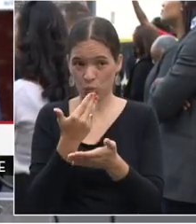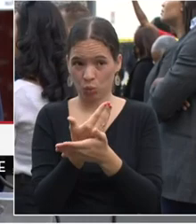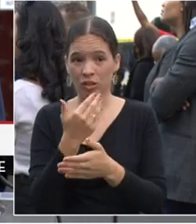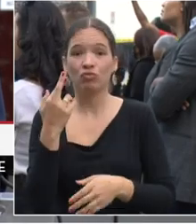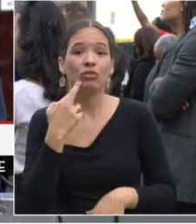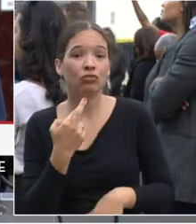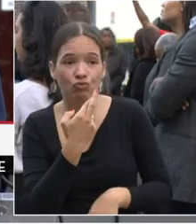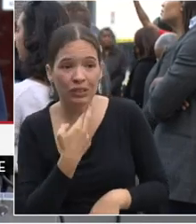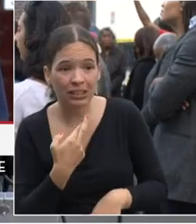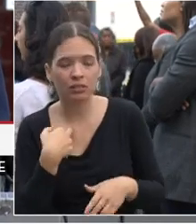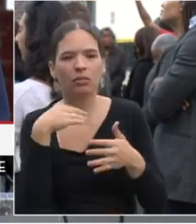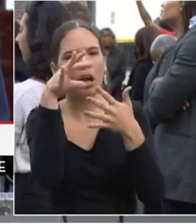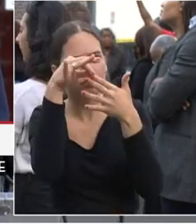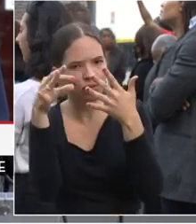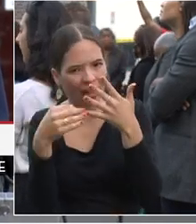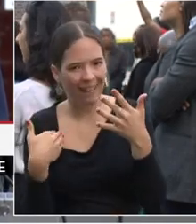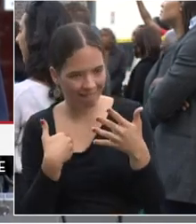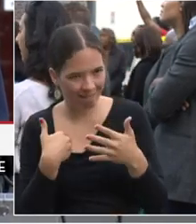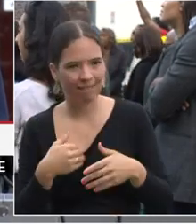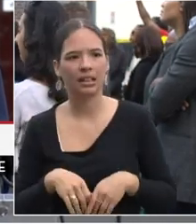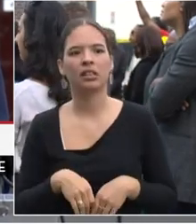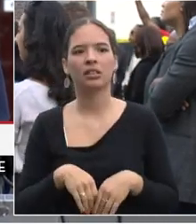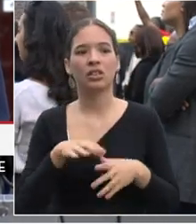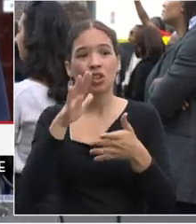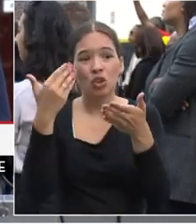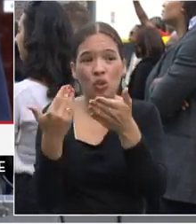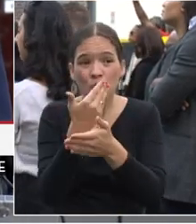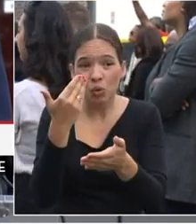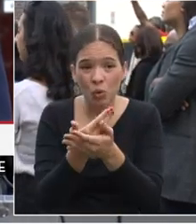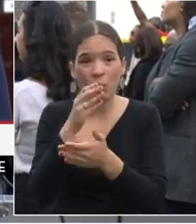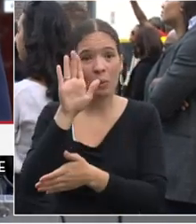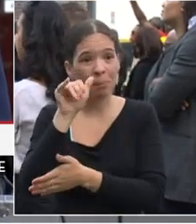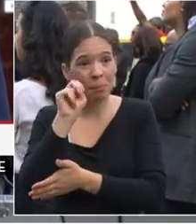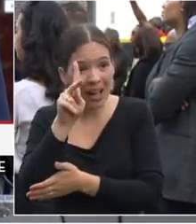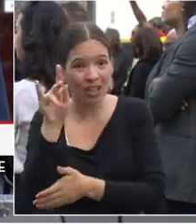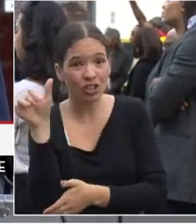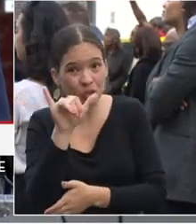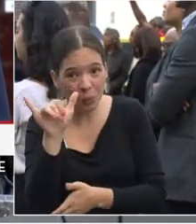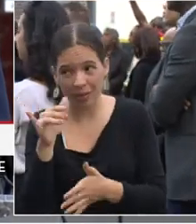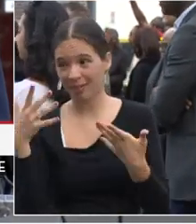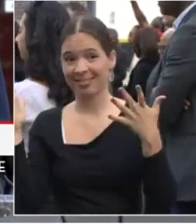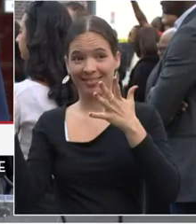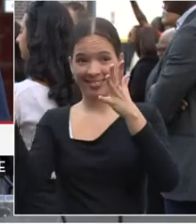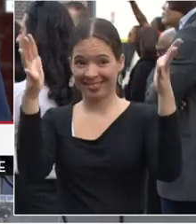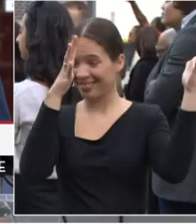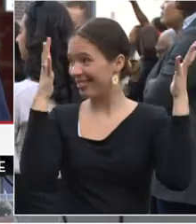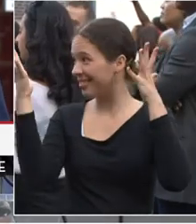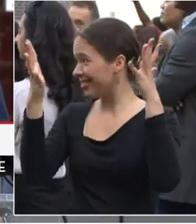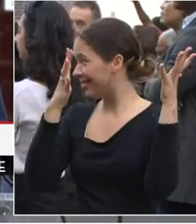options, and a new bank right here in our midst, ladies and gentlemen.